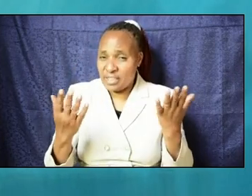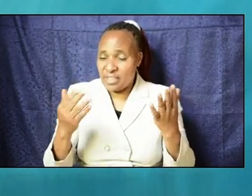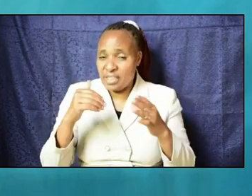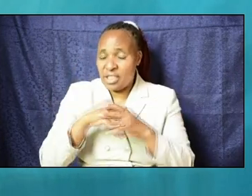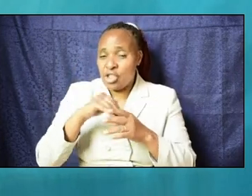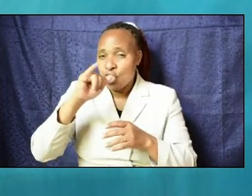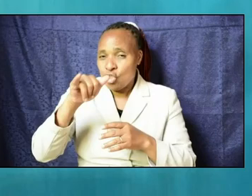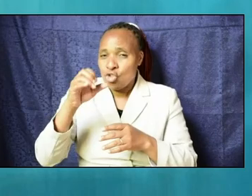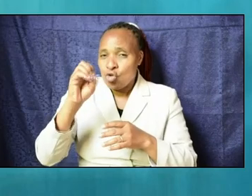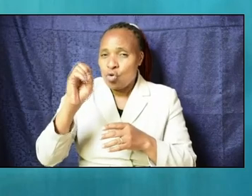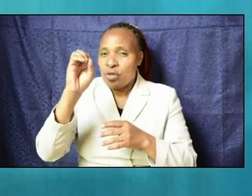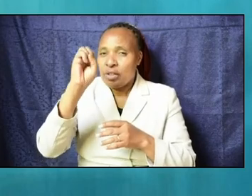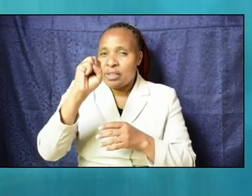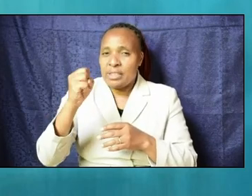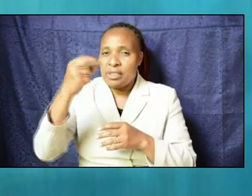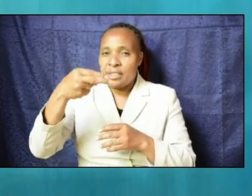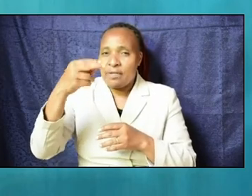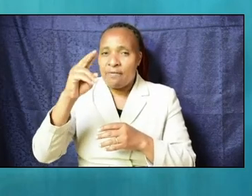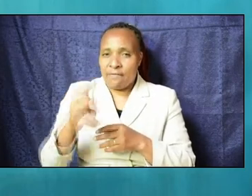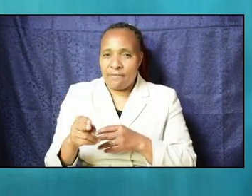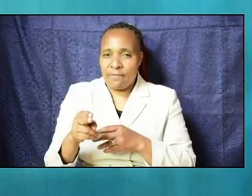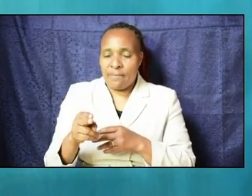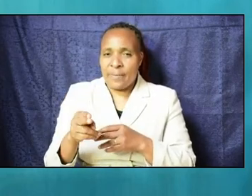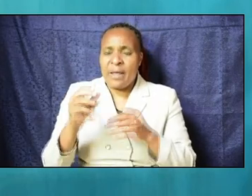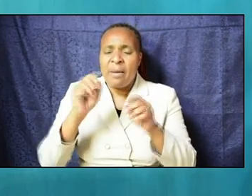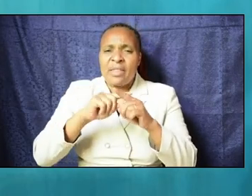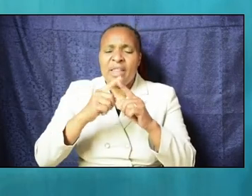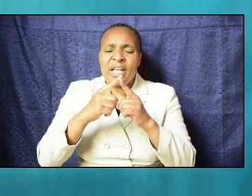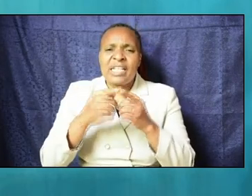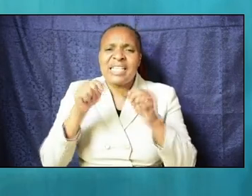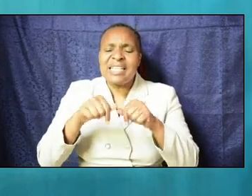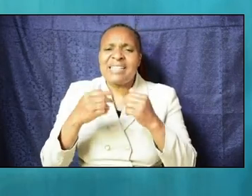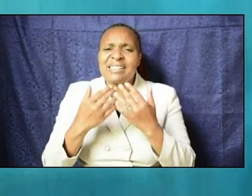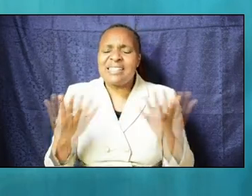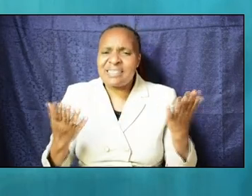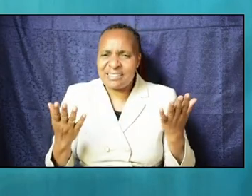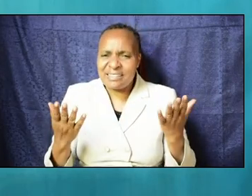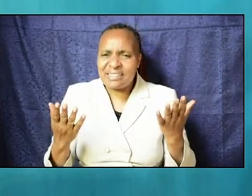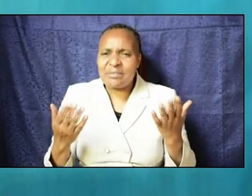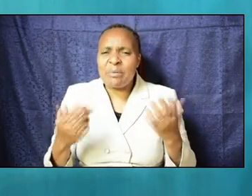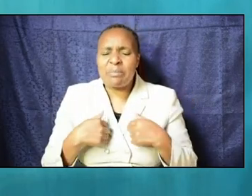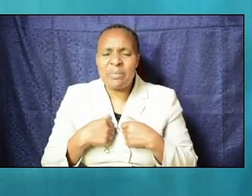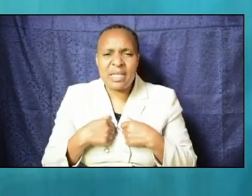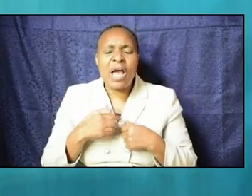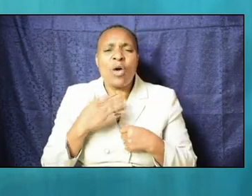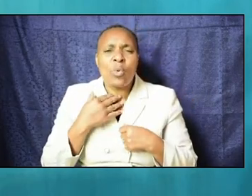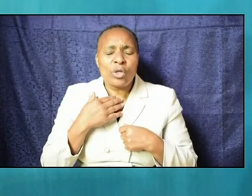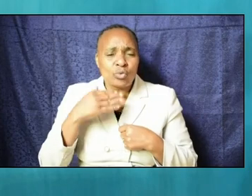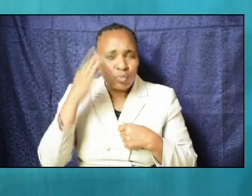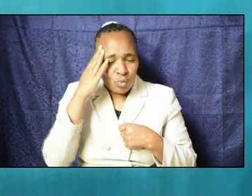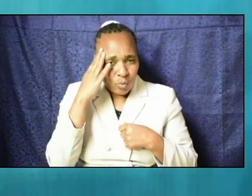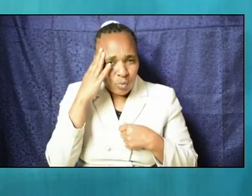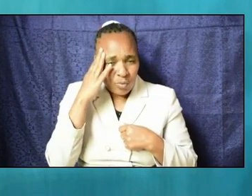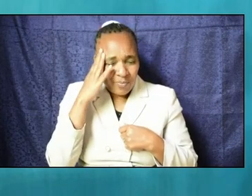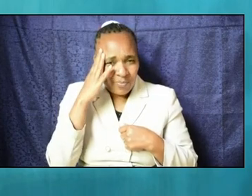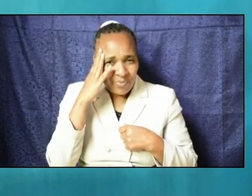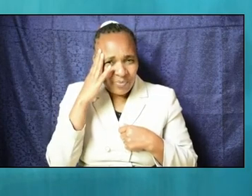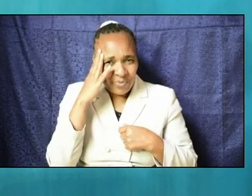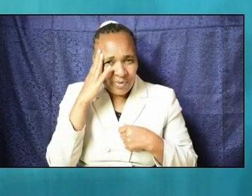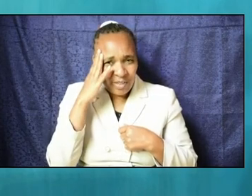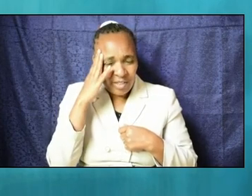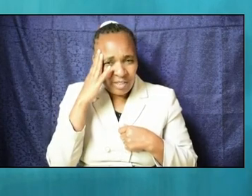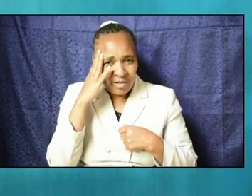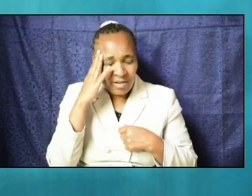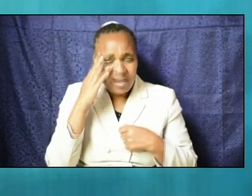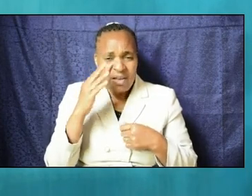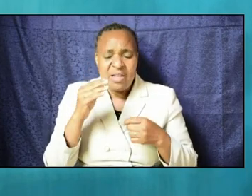Joseph based on those few minutes that he was with Joseph. I like to note that. In that Pharaoh